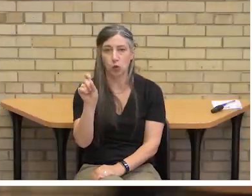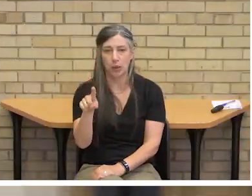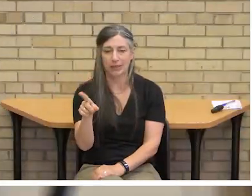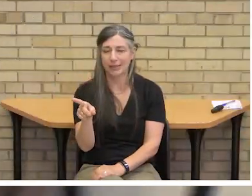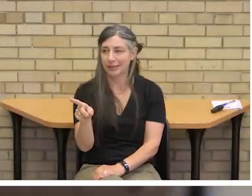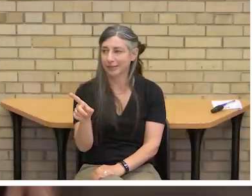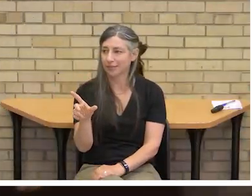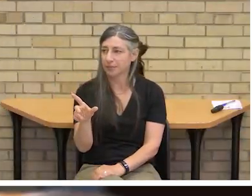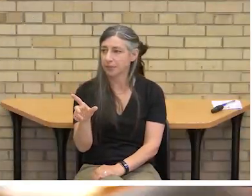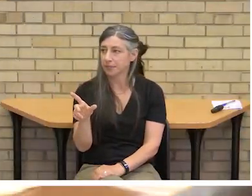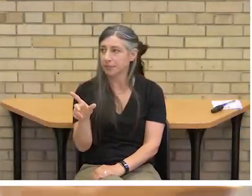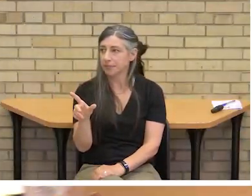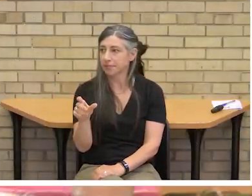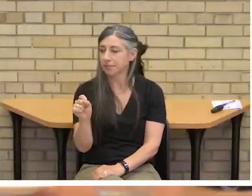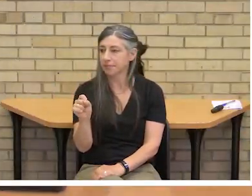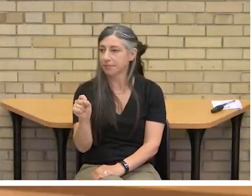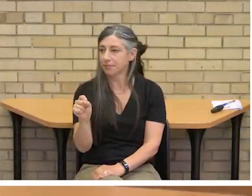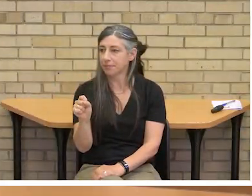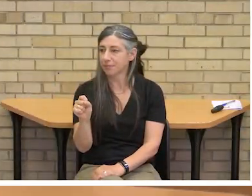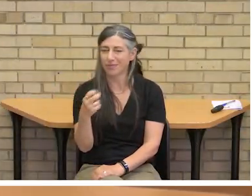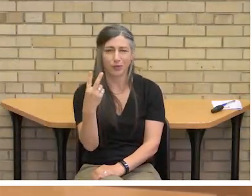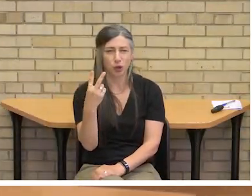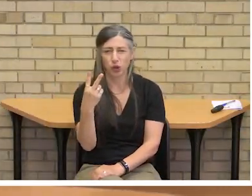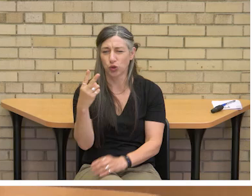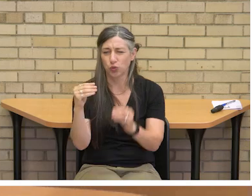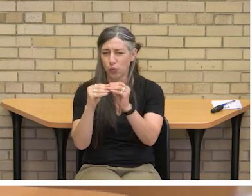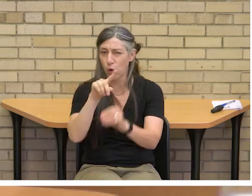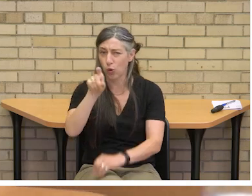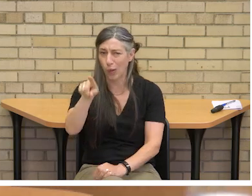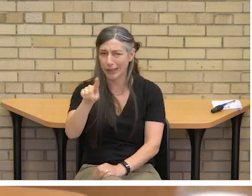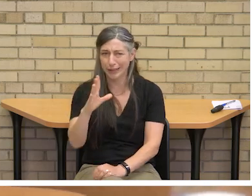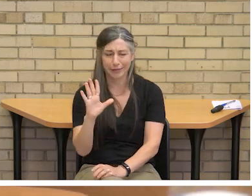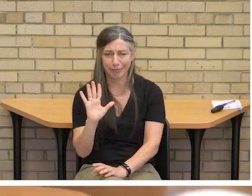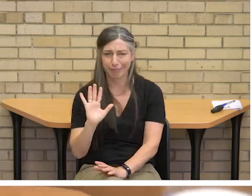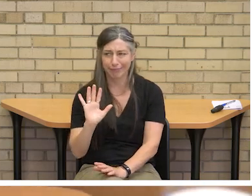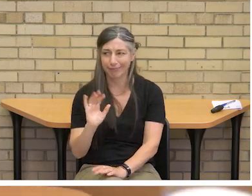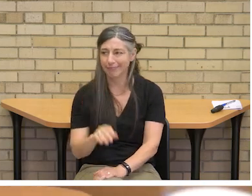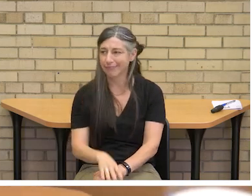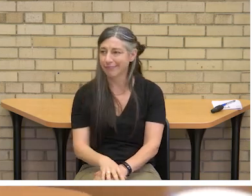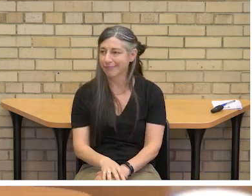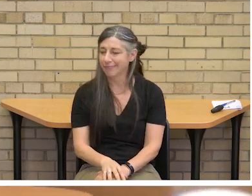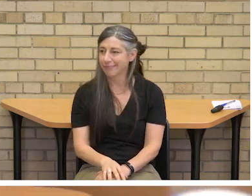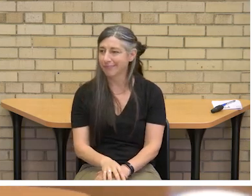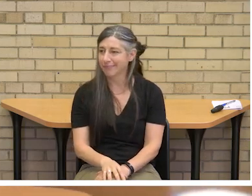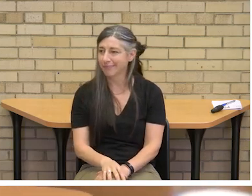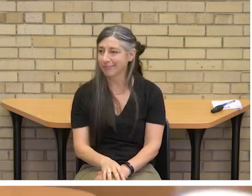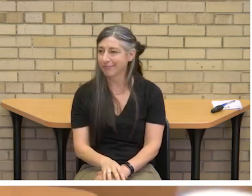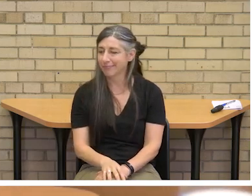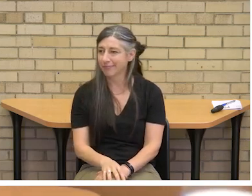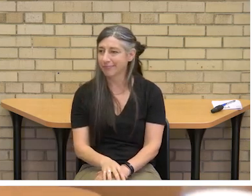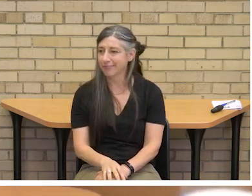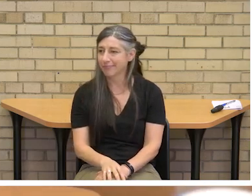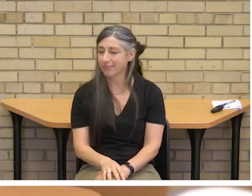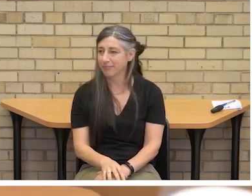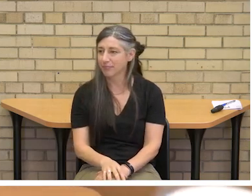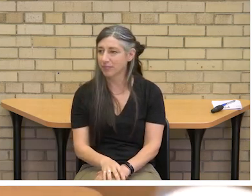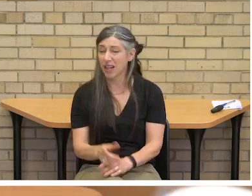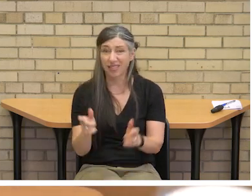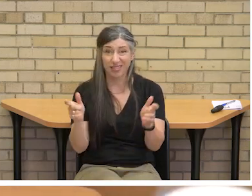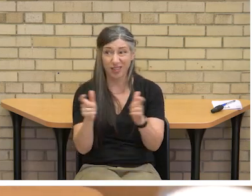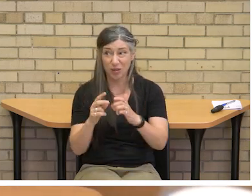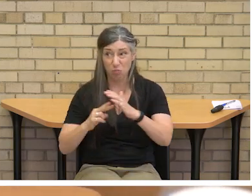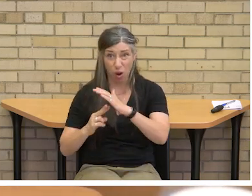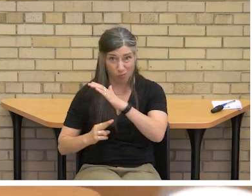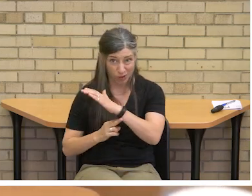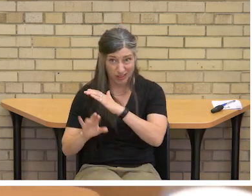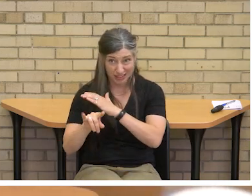Sorry. I only have 2 more questions or points to make. Number 1, is the smaller bridge that you've